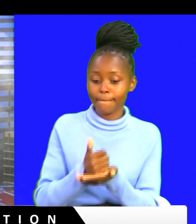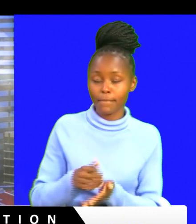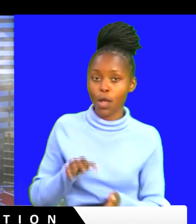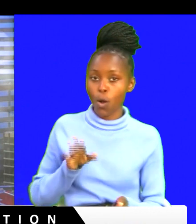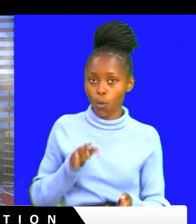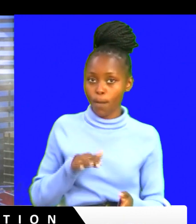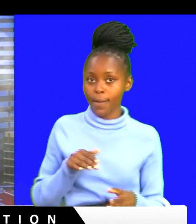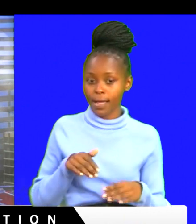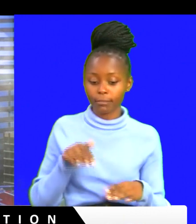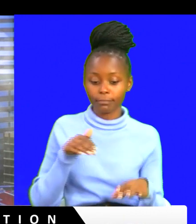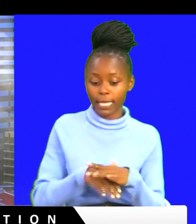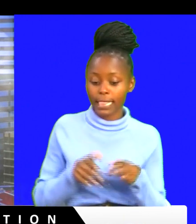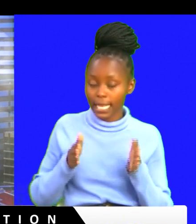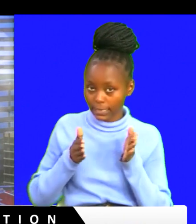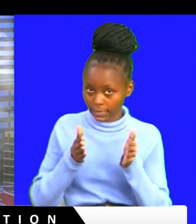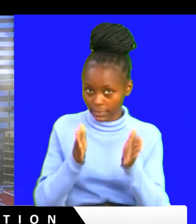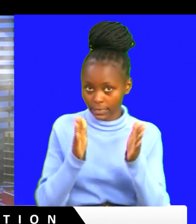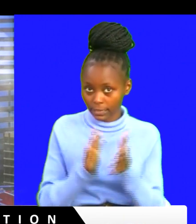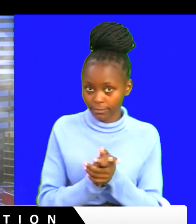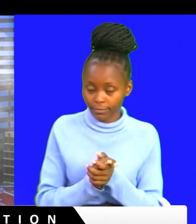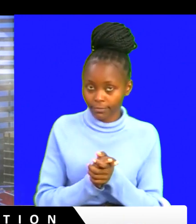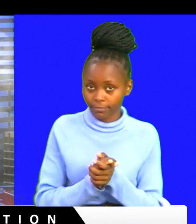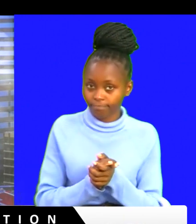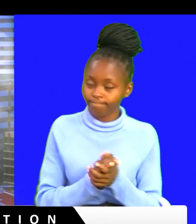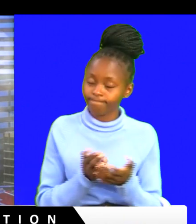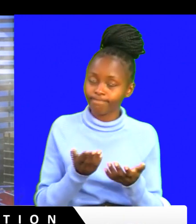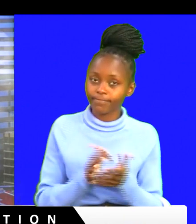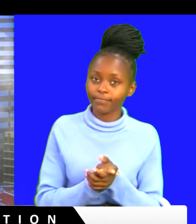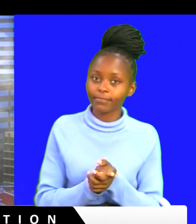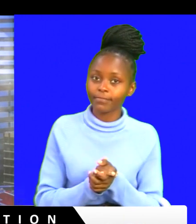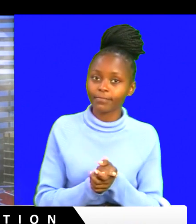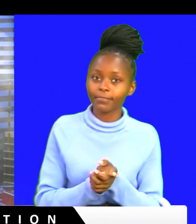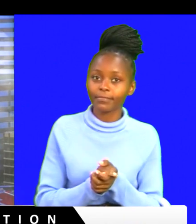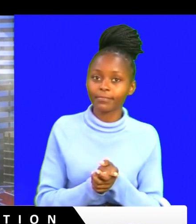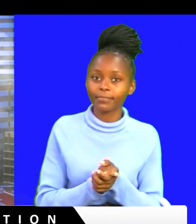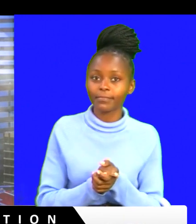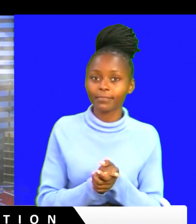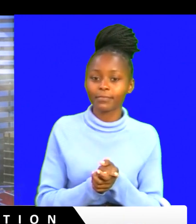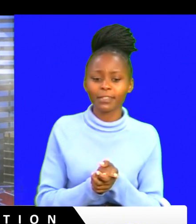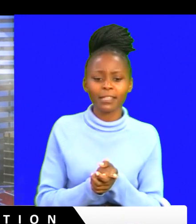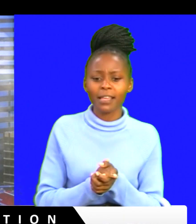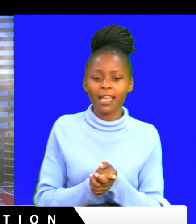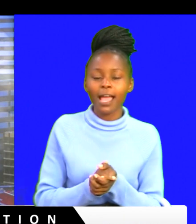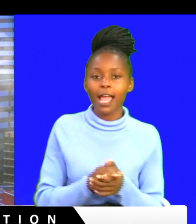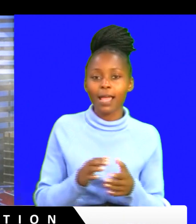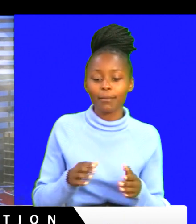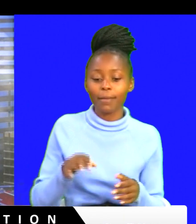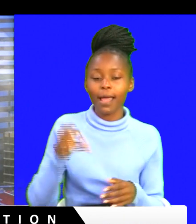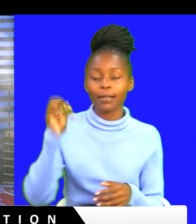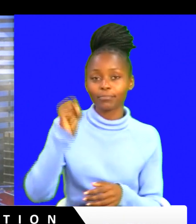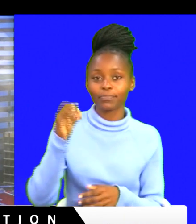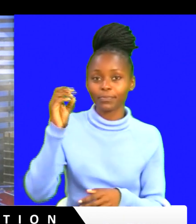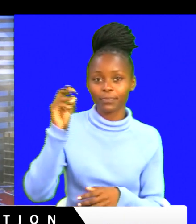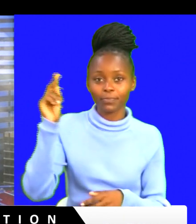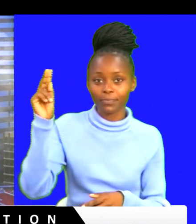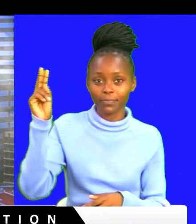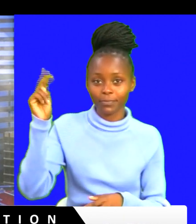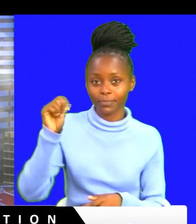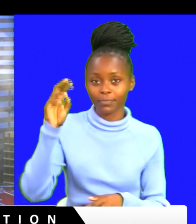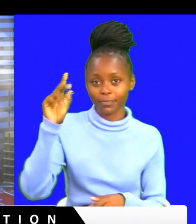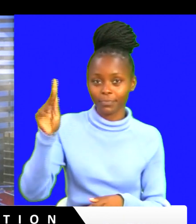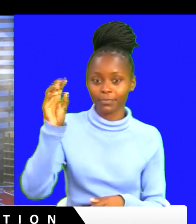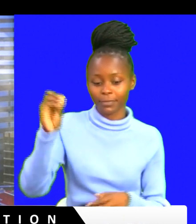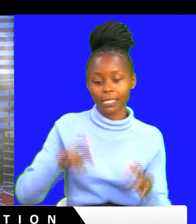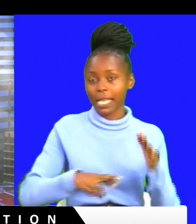child, but there was not there was no need for recording that Sonko. We know where it's Sonko, and we know you have people, but bro, but